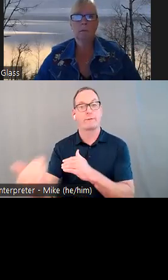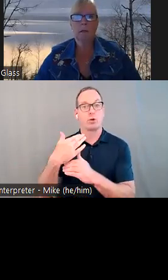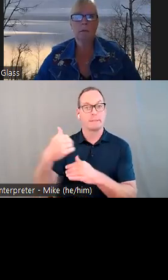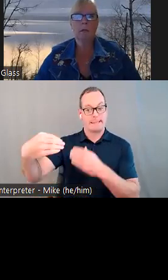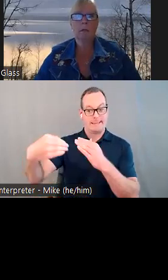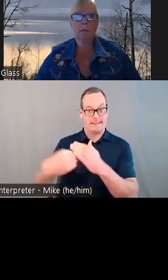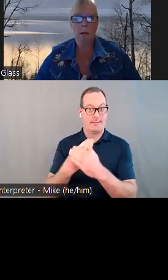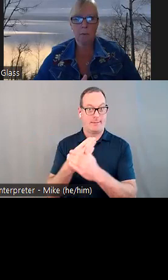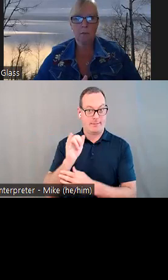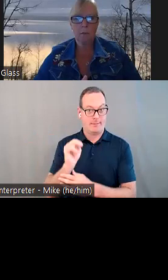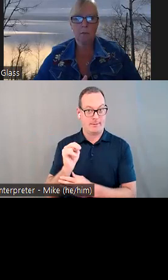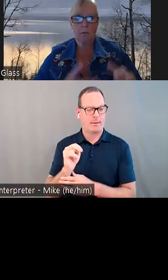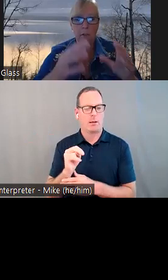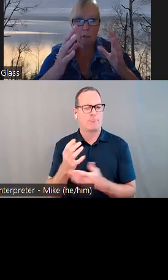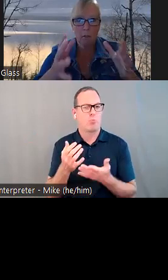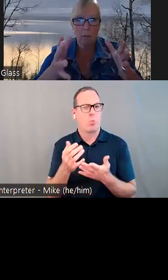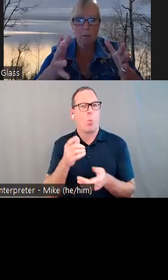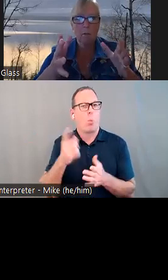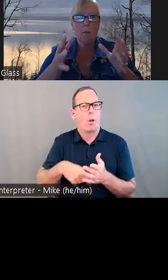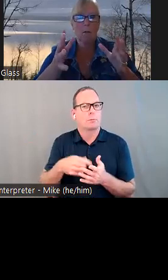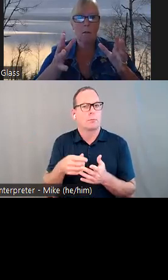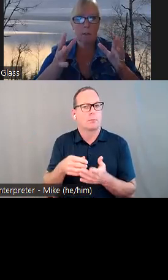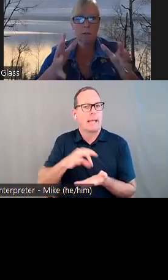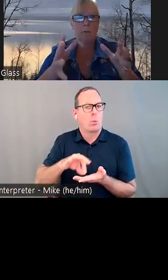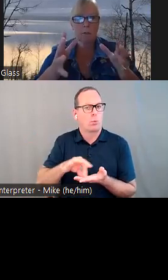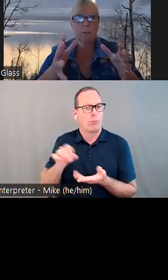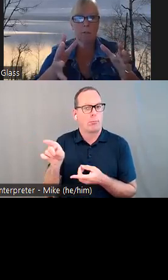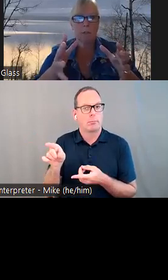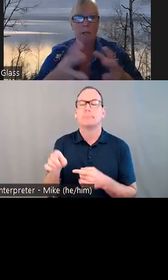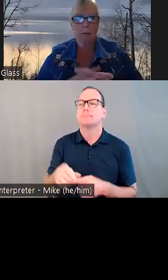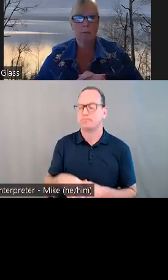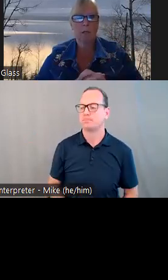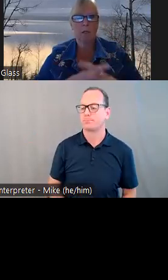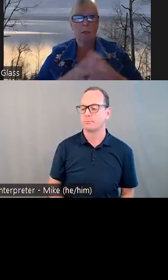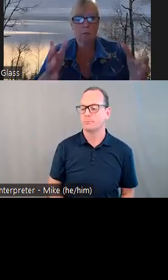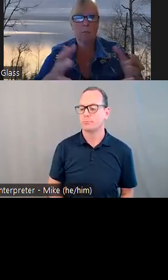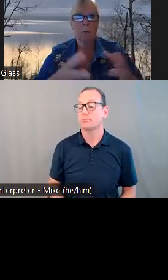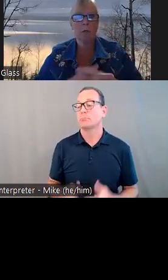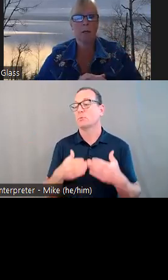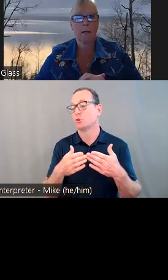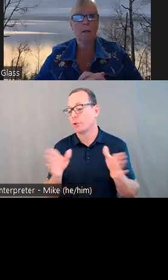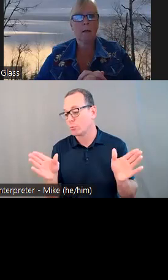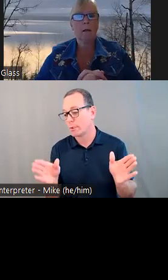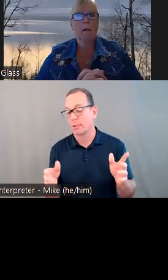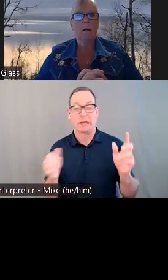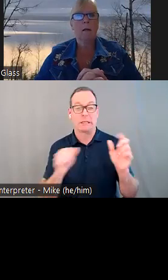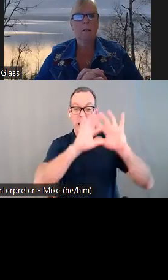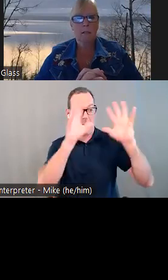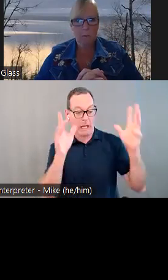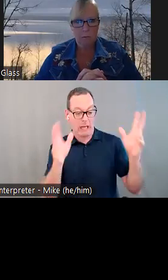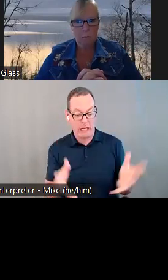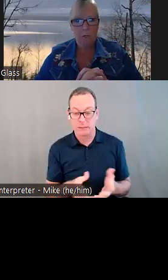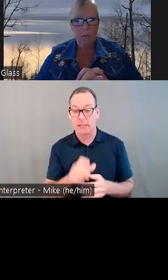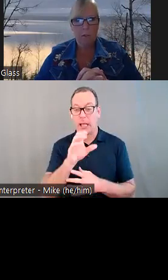Generally, everything except everything in the list of referrals in CAMS and in this report guide,